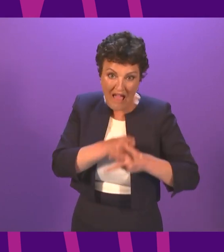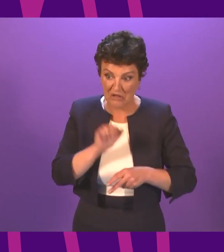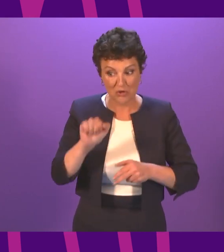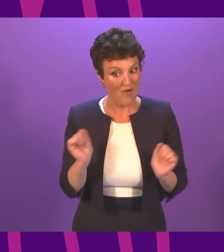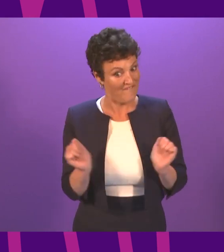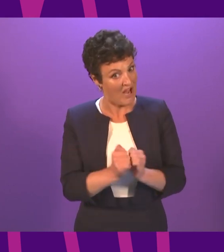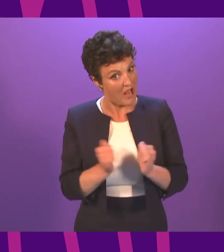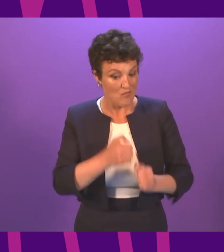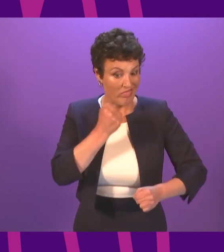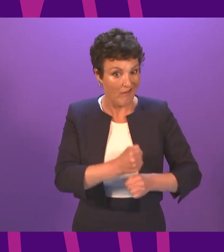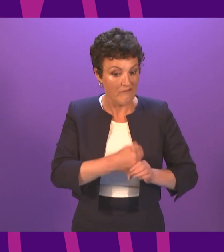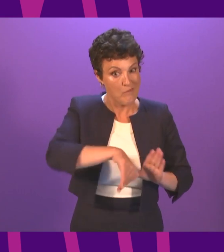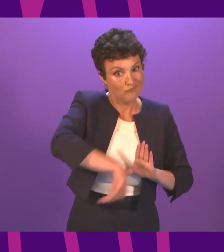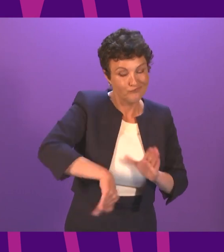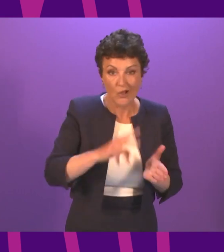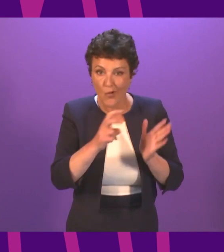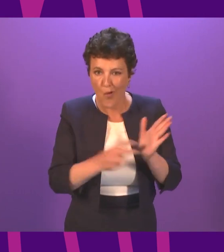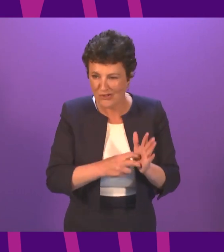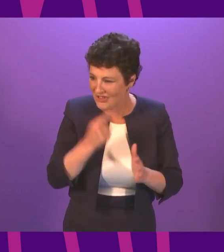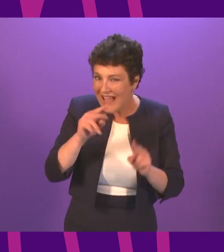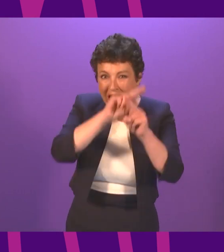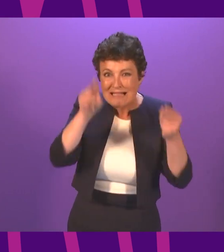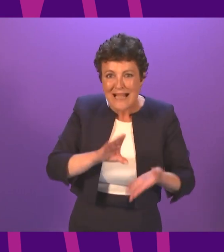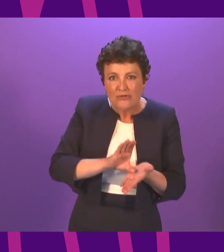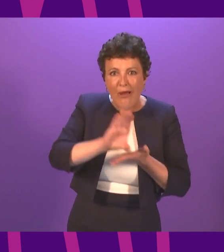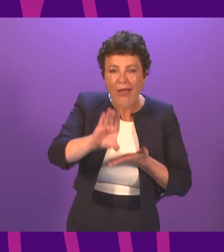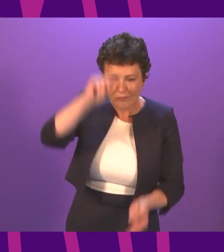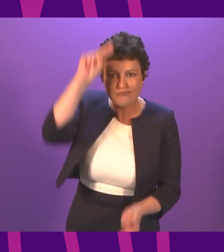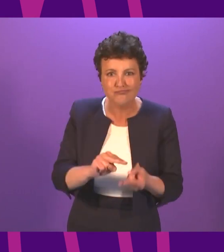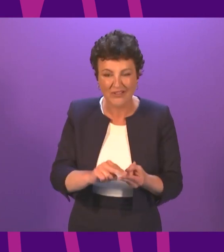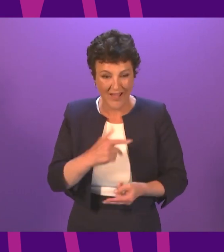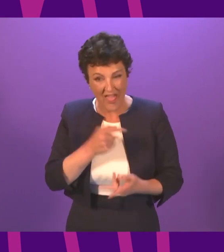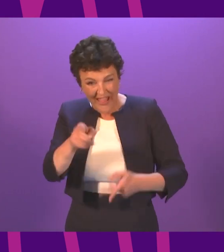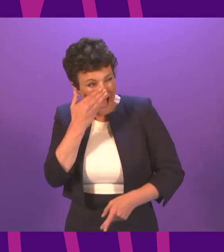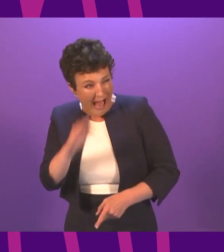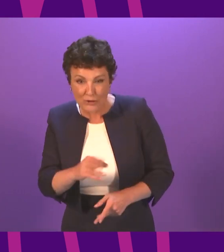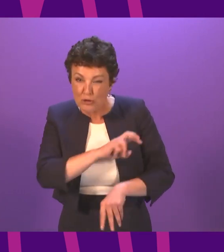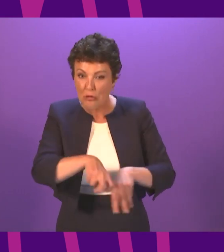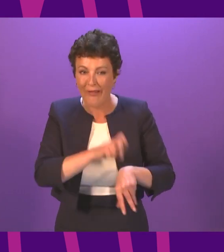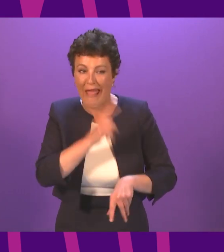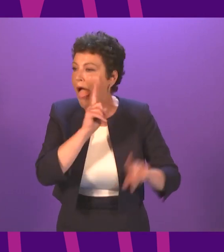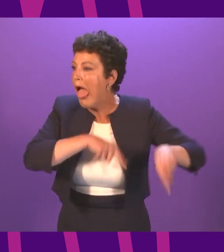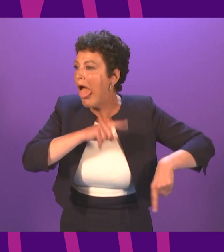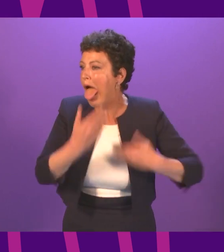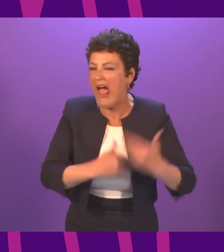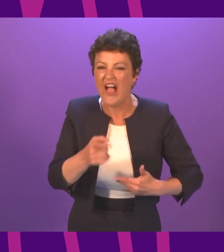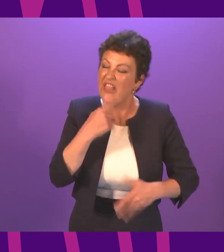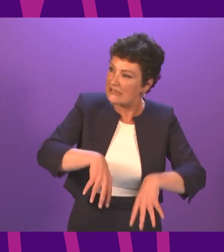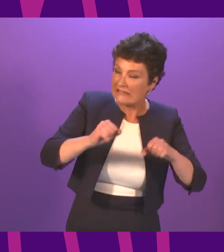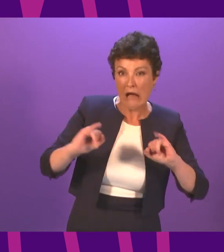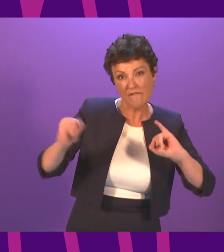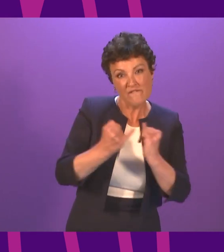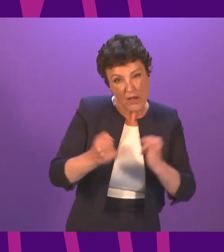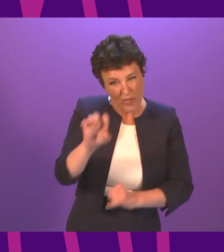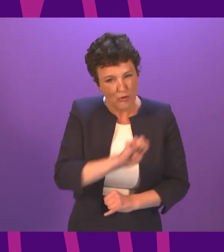government contracts, cutting international aid, a cavalier approach to Northern Ireland, and picking fights with Europe doesn't help